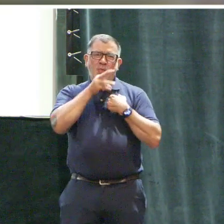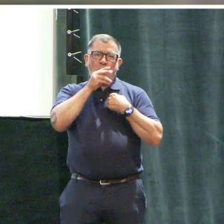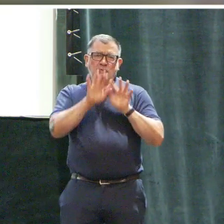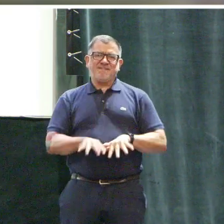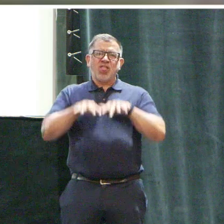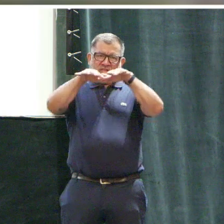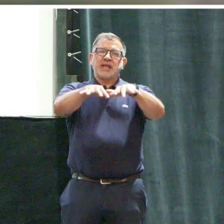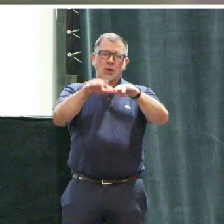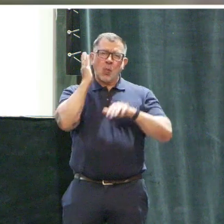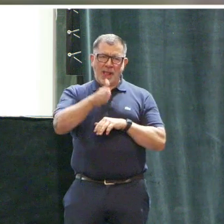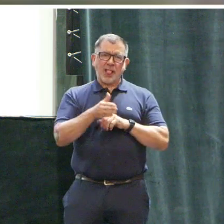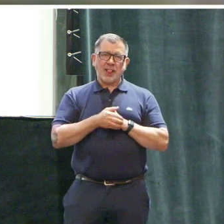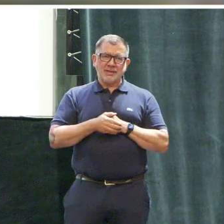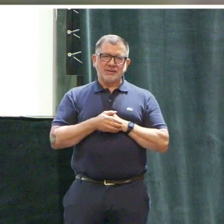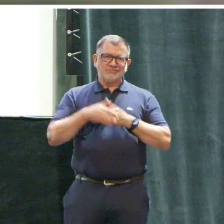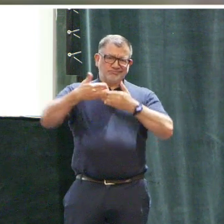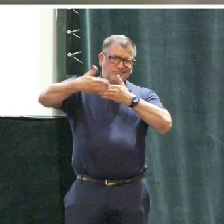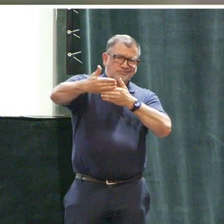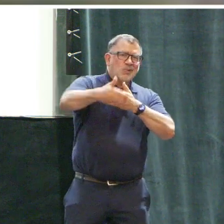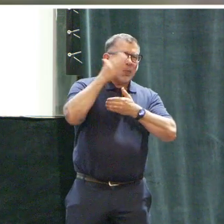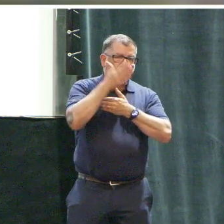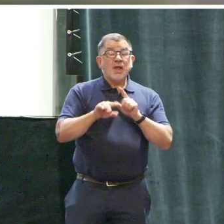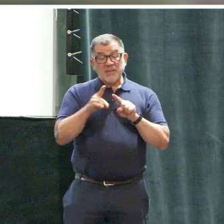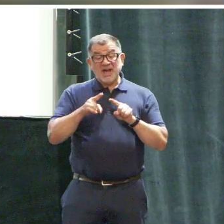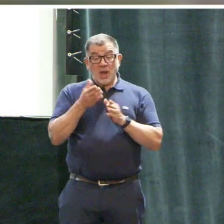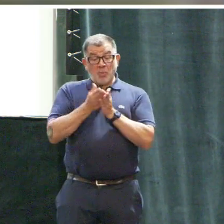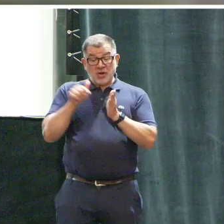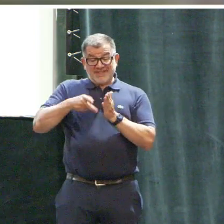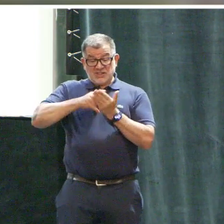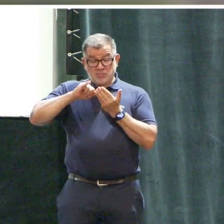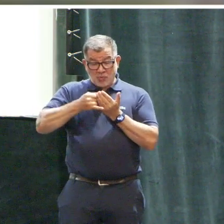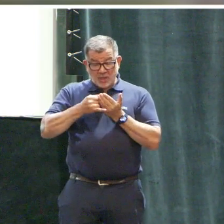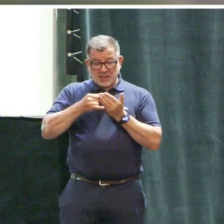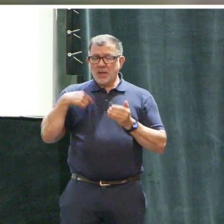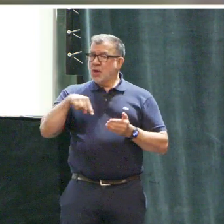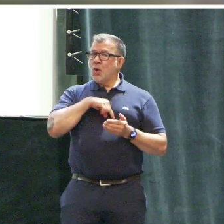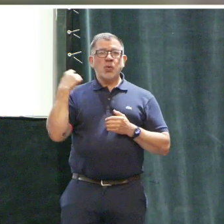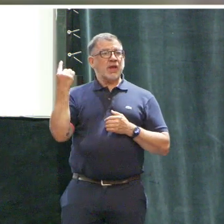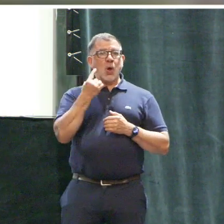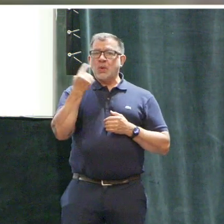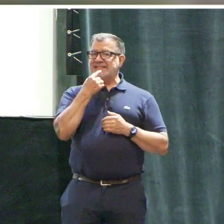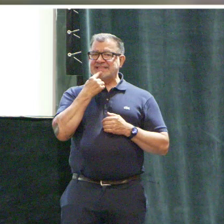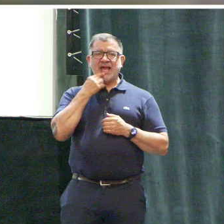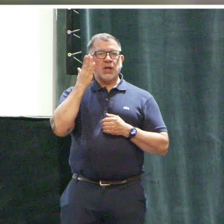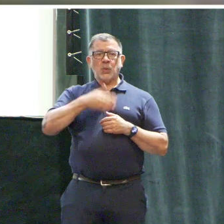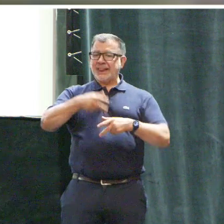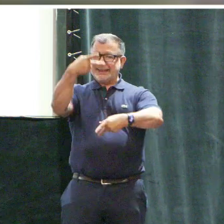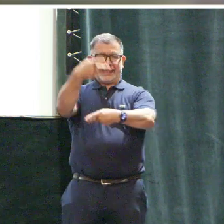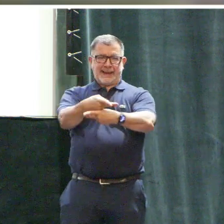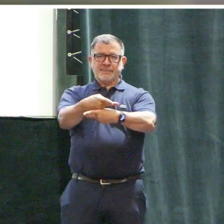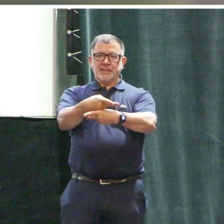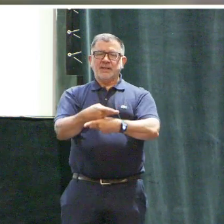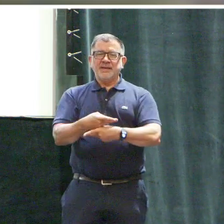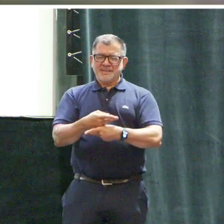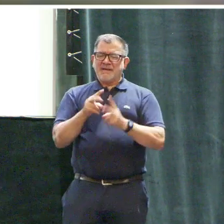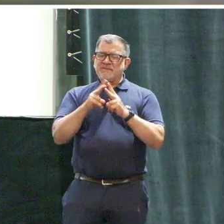more frequent flooding in the years to come. But as part of the project, this was something that was voiced very clearly by members of the public very